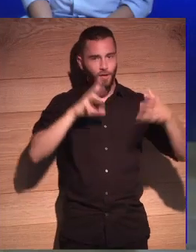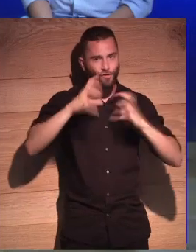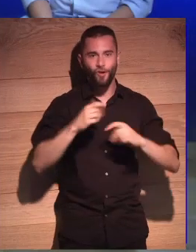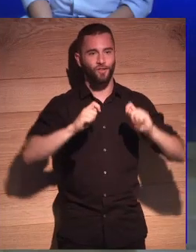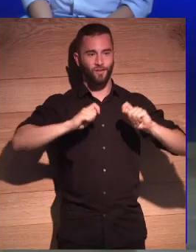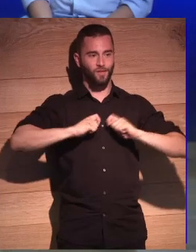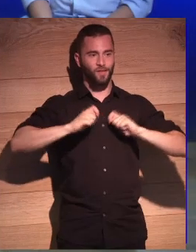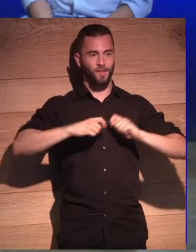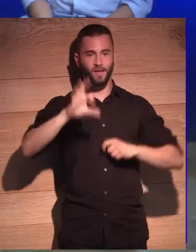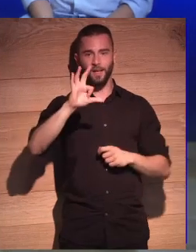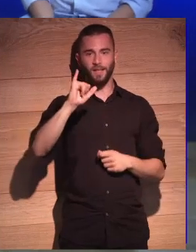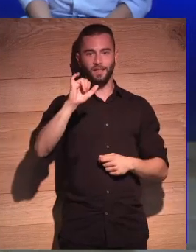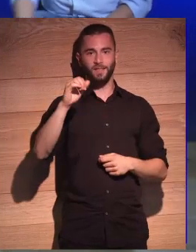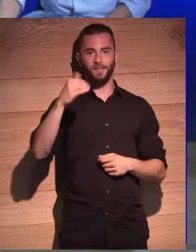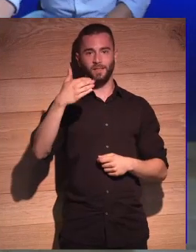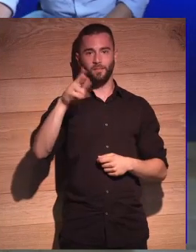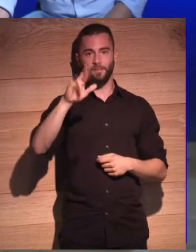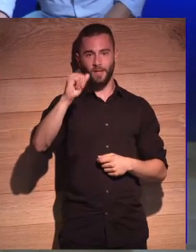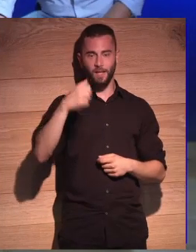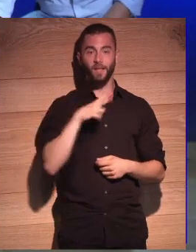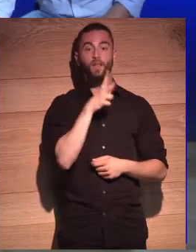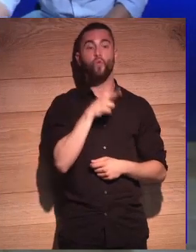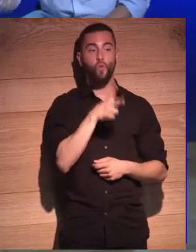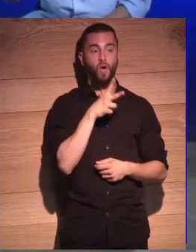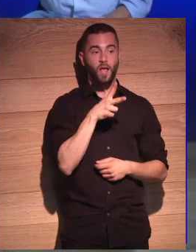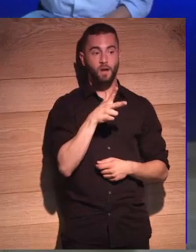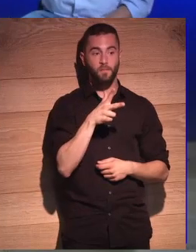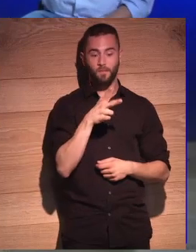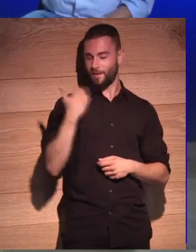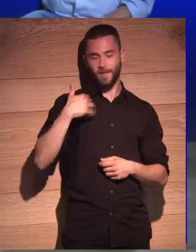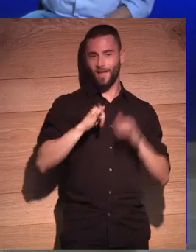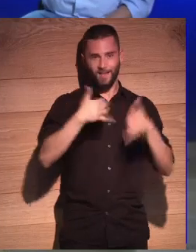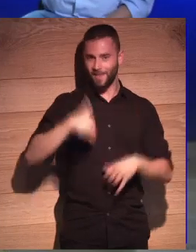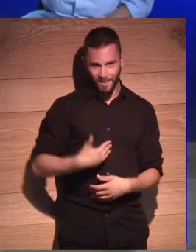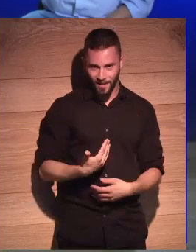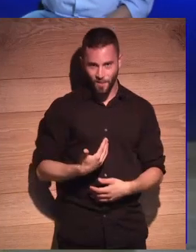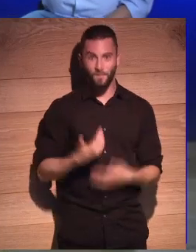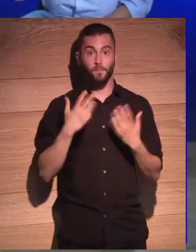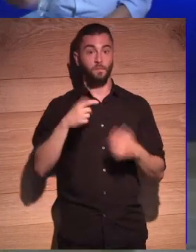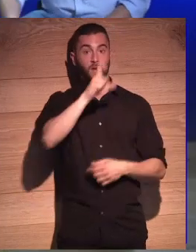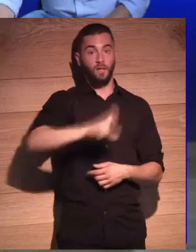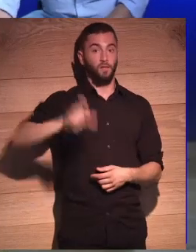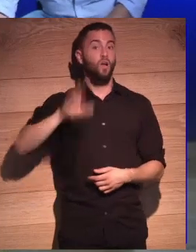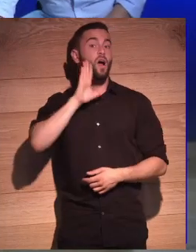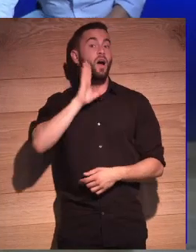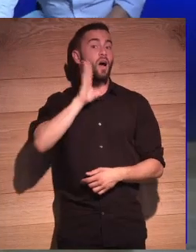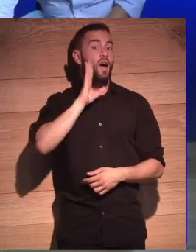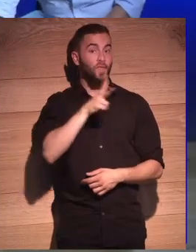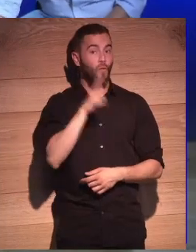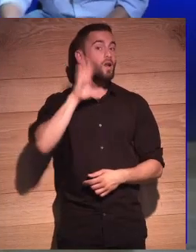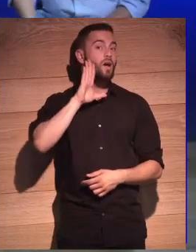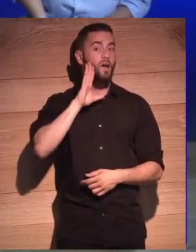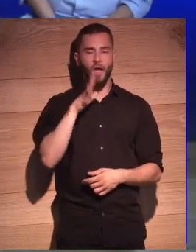really impresses me. Its name is Siberi. It's a company from Huelva, from the south of Spain. And